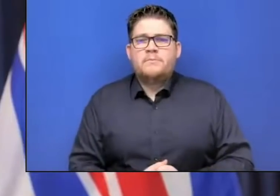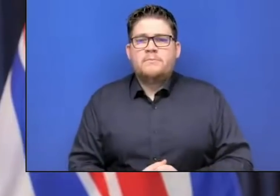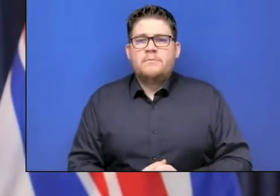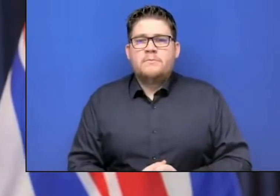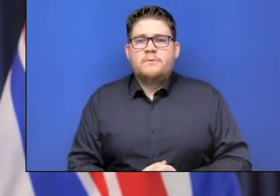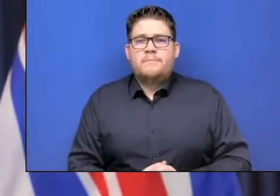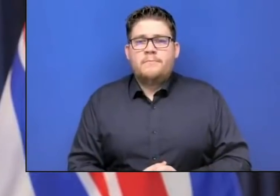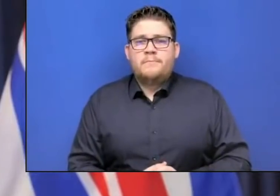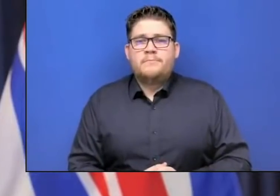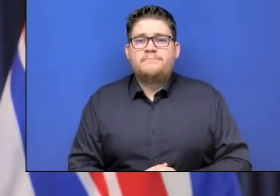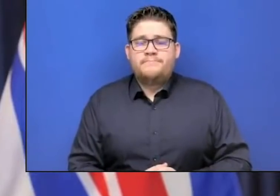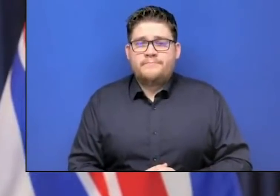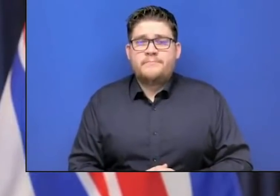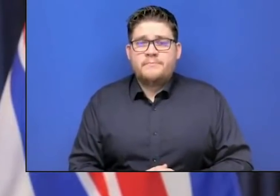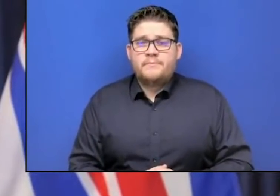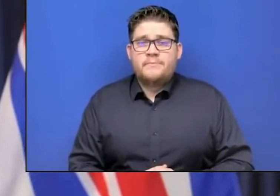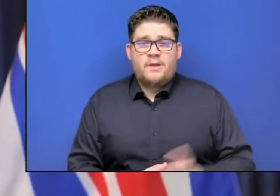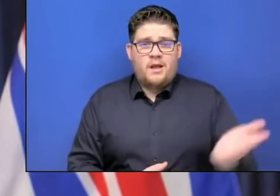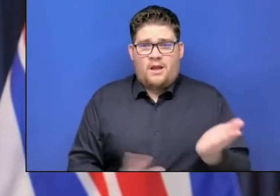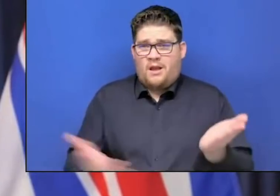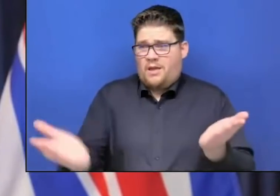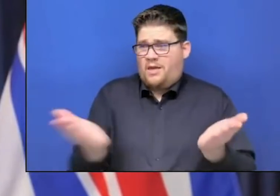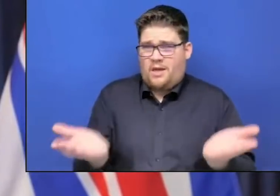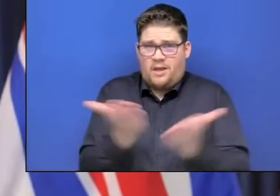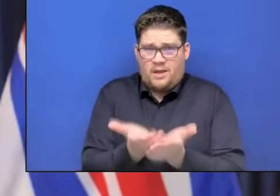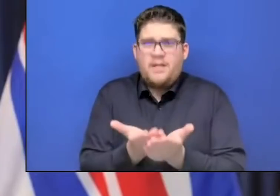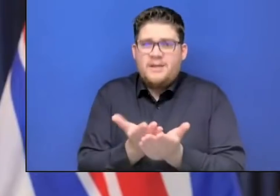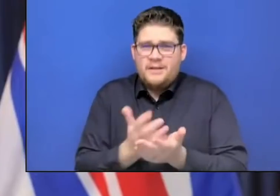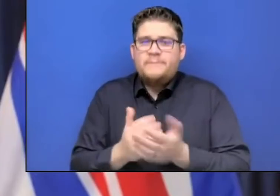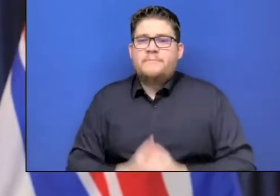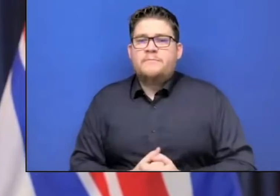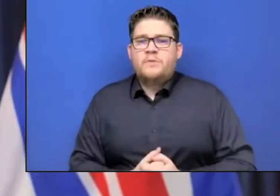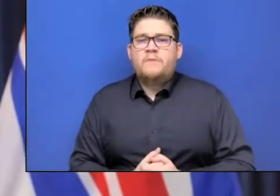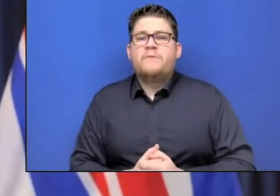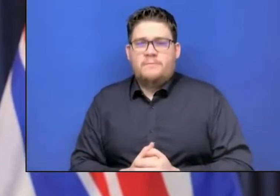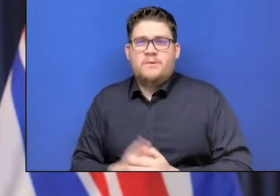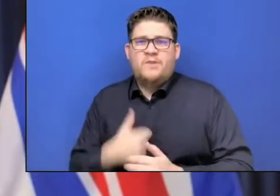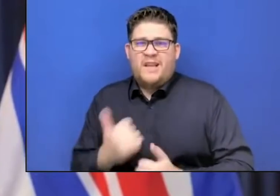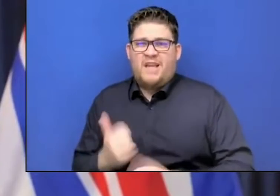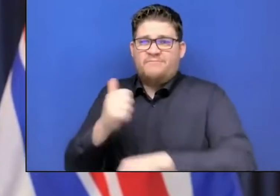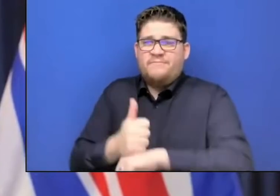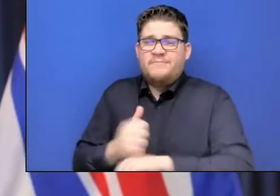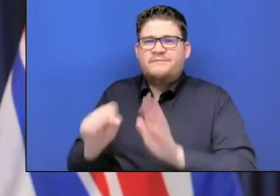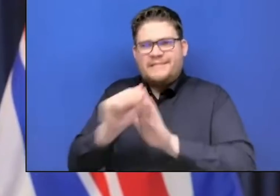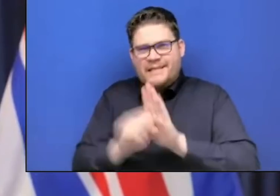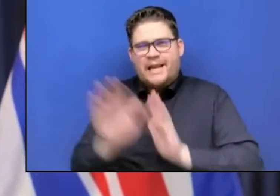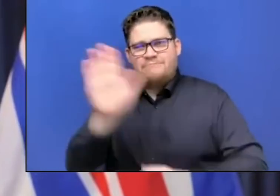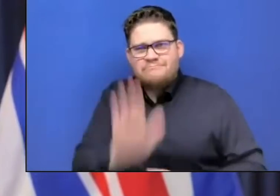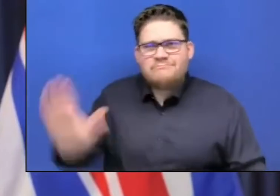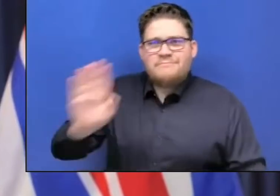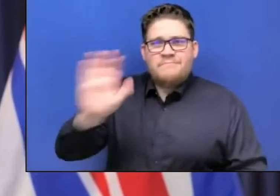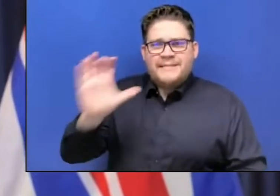only available through this declaration under the Emergency Program Act. This province-wide declaration will help us